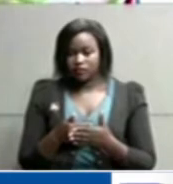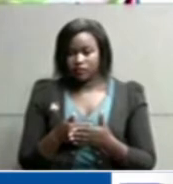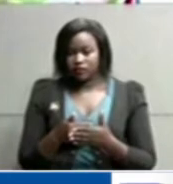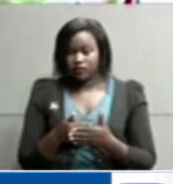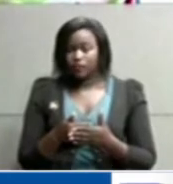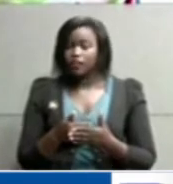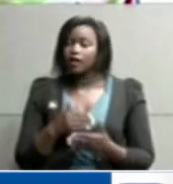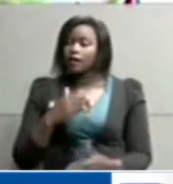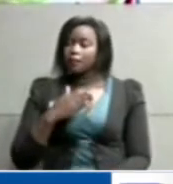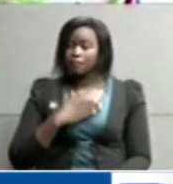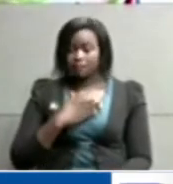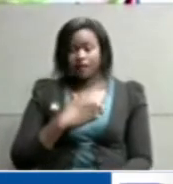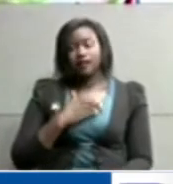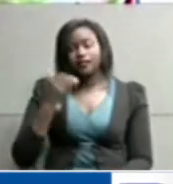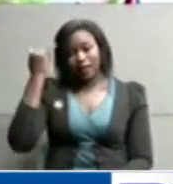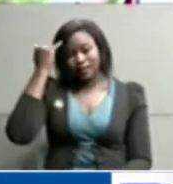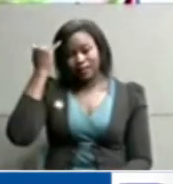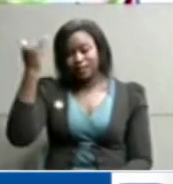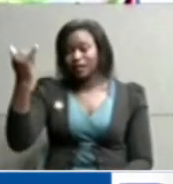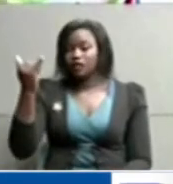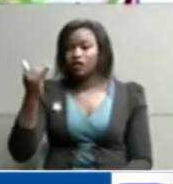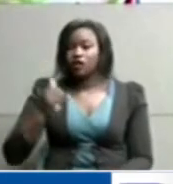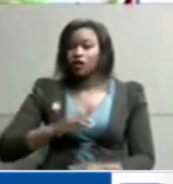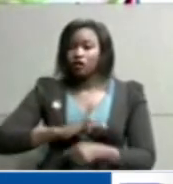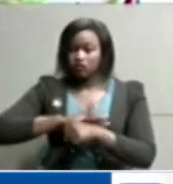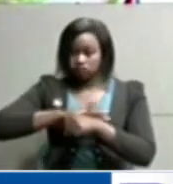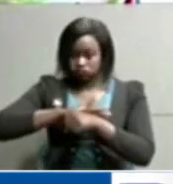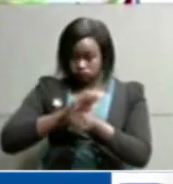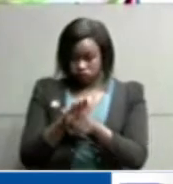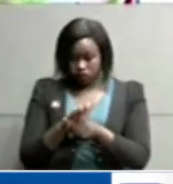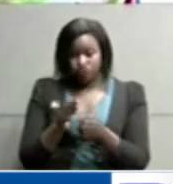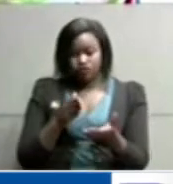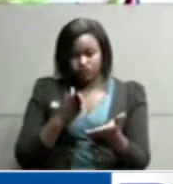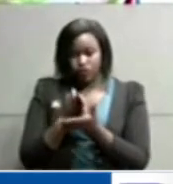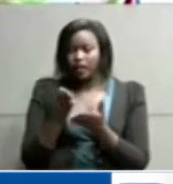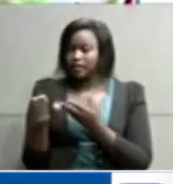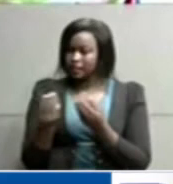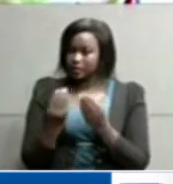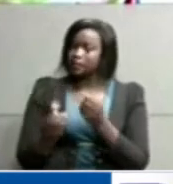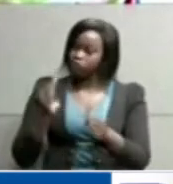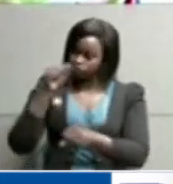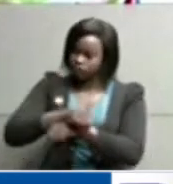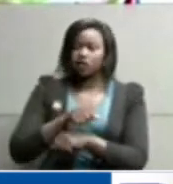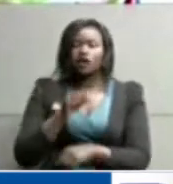my view is that this virus is actually very easy to defeat.